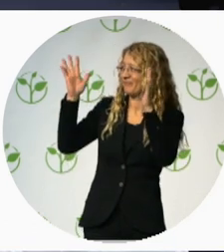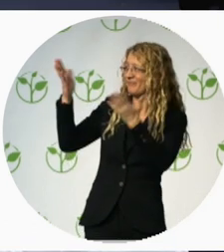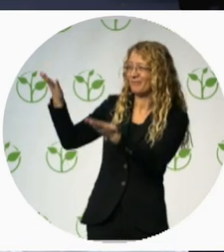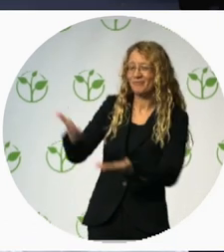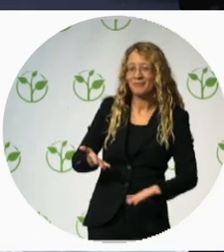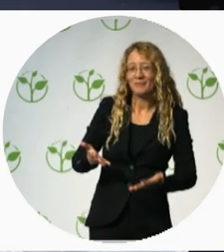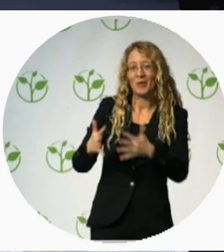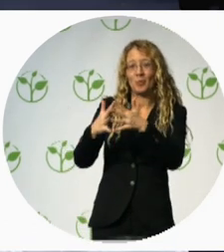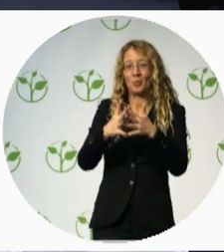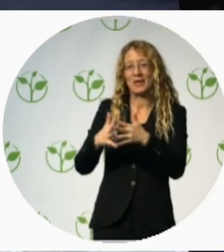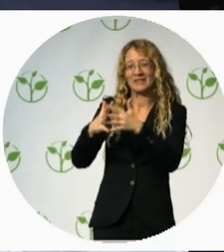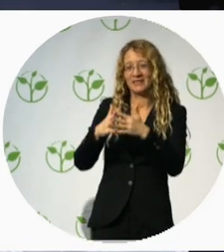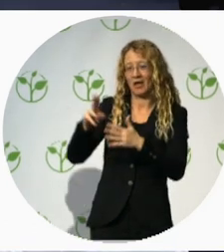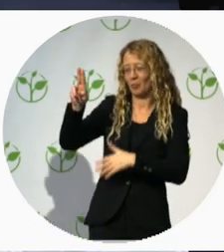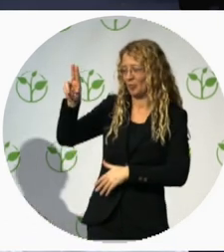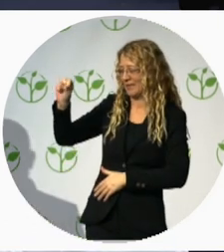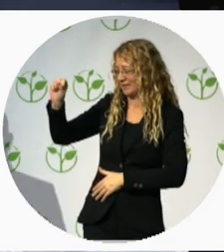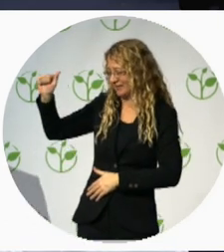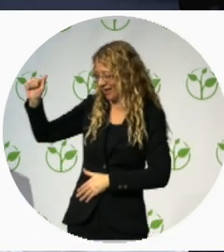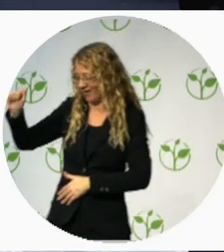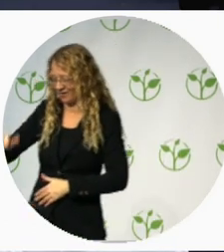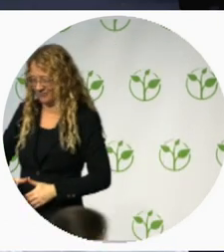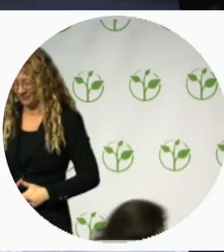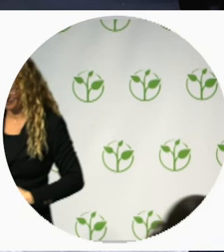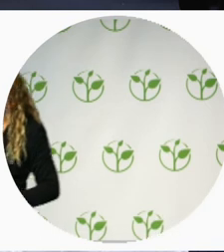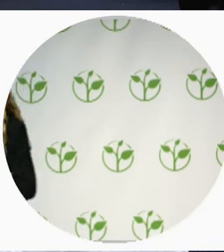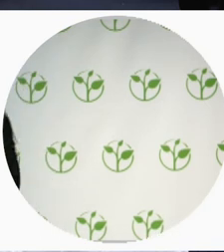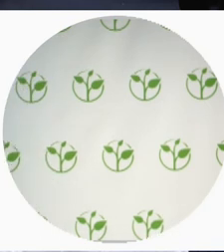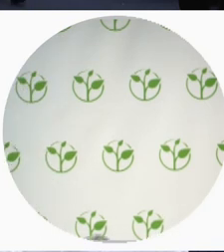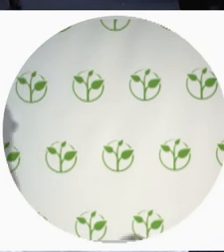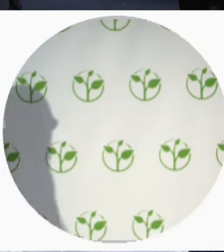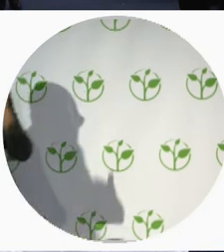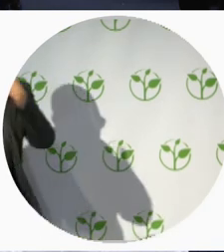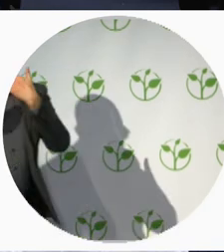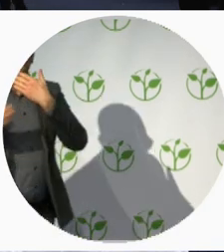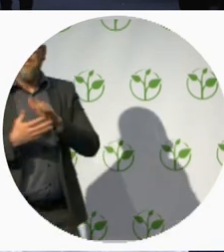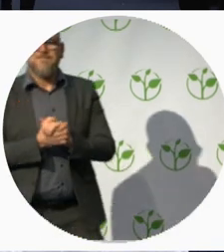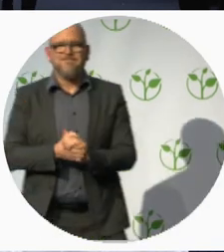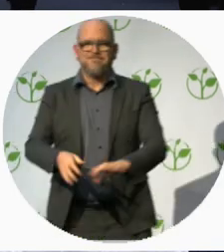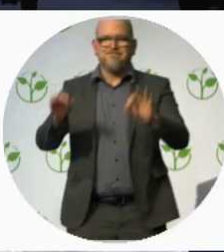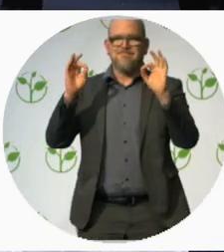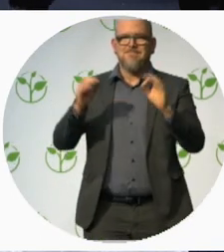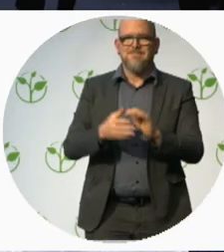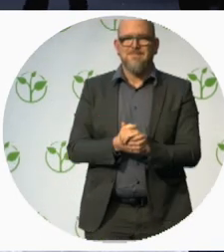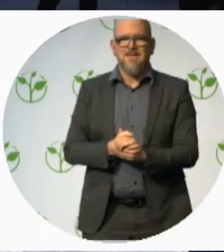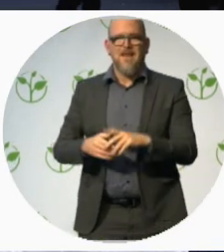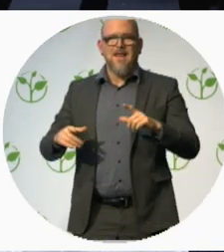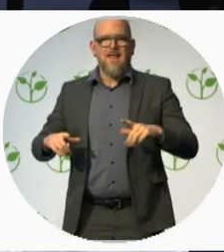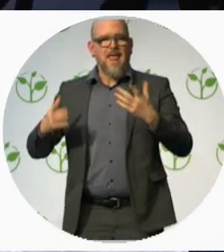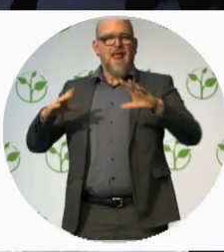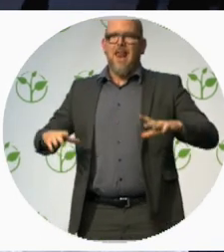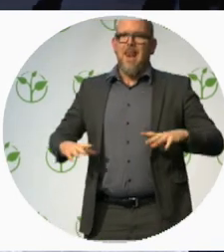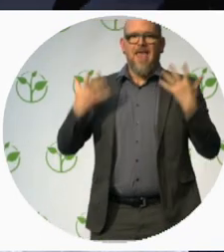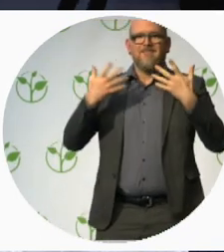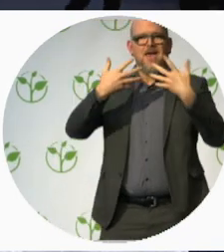Congratulations to Exceptional Lives from USA. Exceptional Lives is a non-profit organization based in Massachusetts, USA.